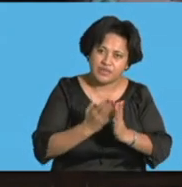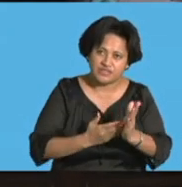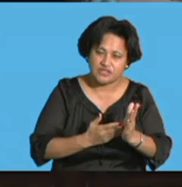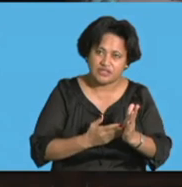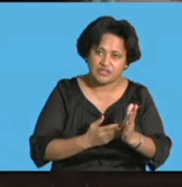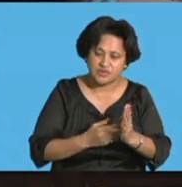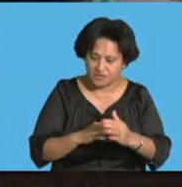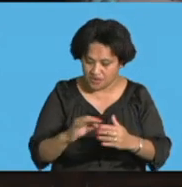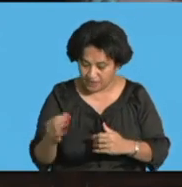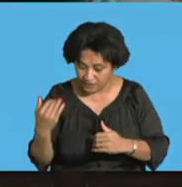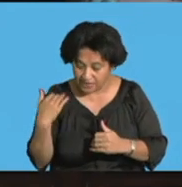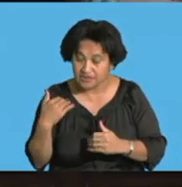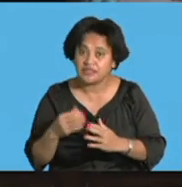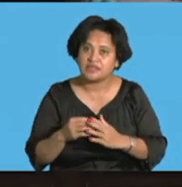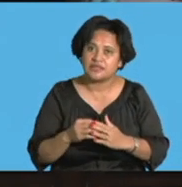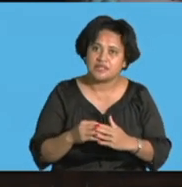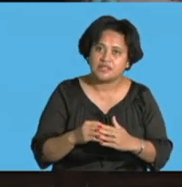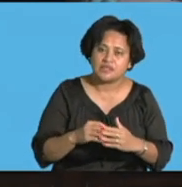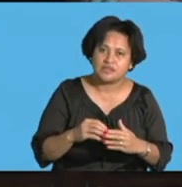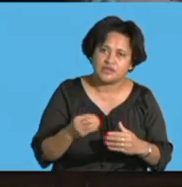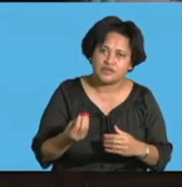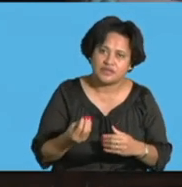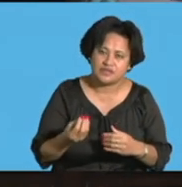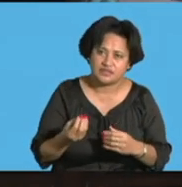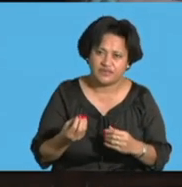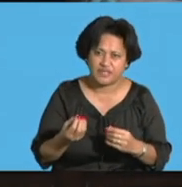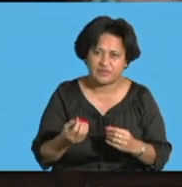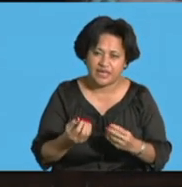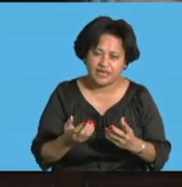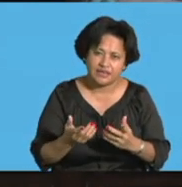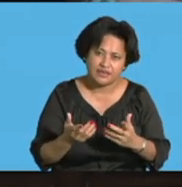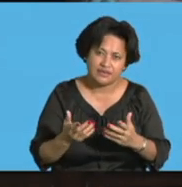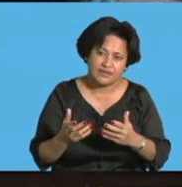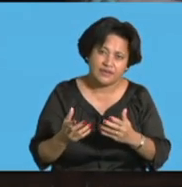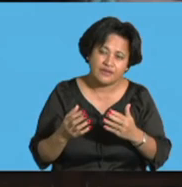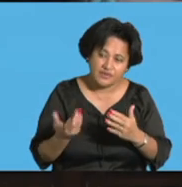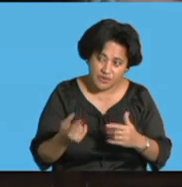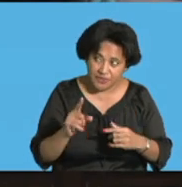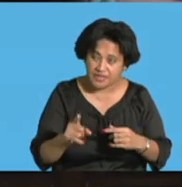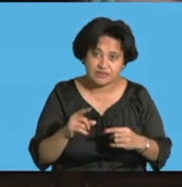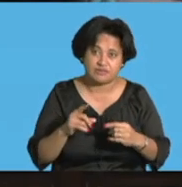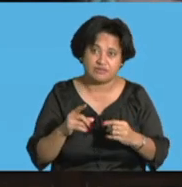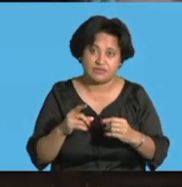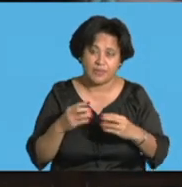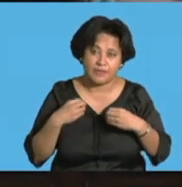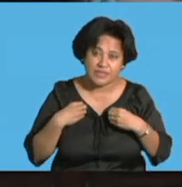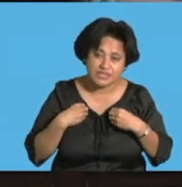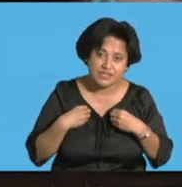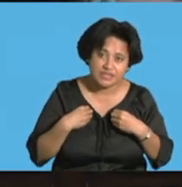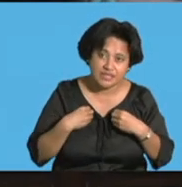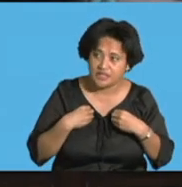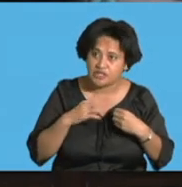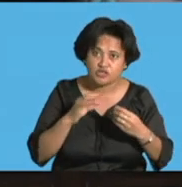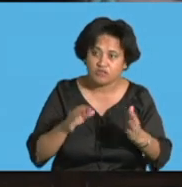It has not taken away any of the social wages being paid to our citizens. It has not raised personal and corporate